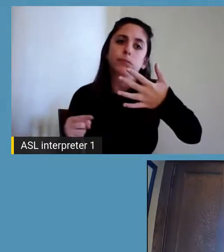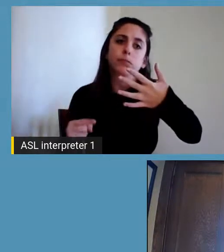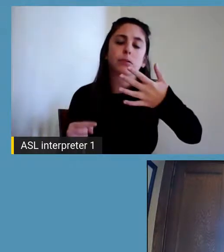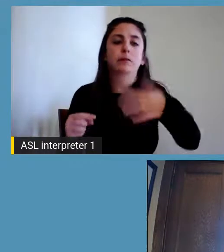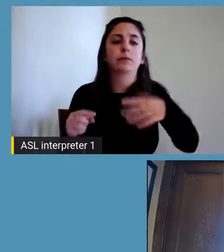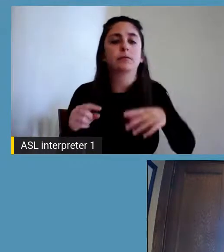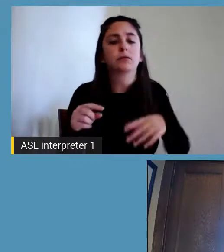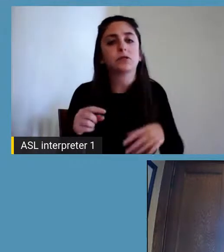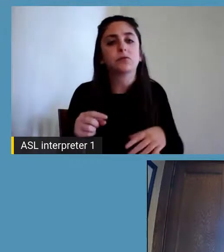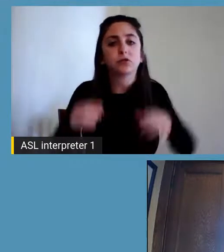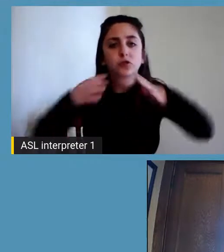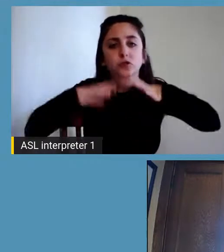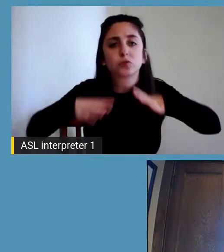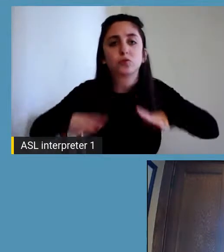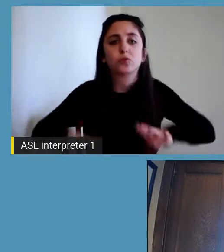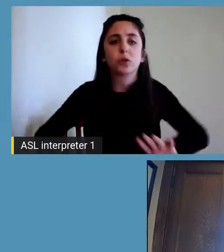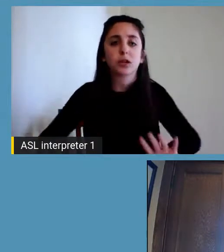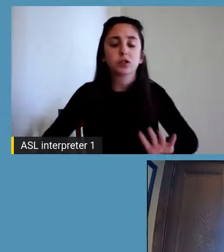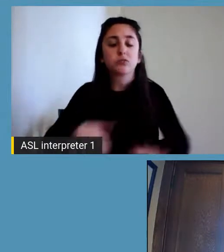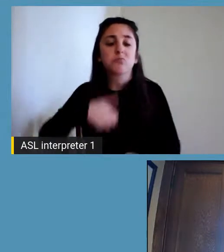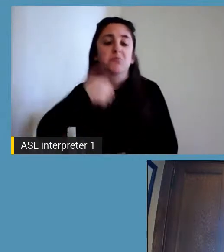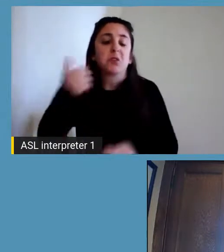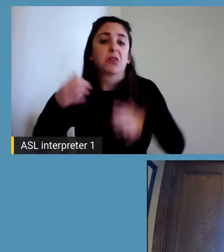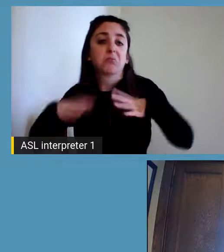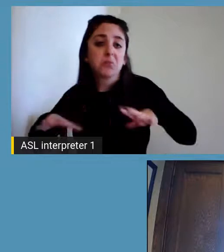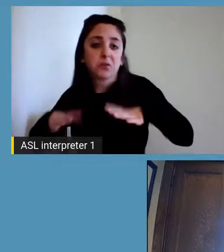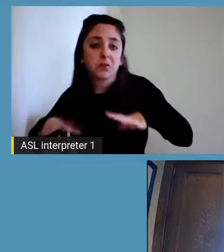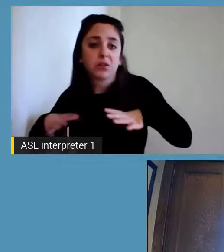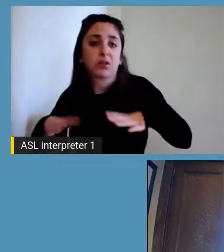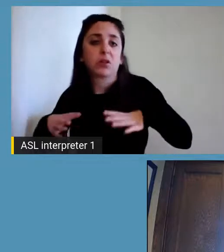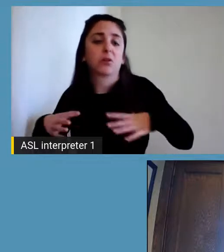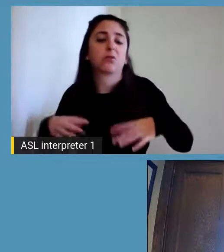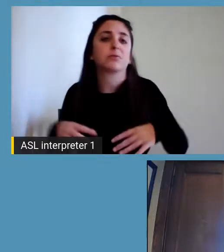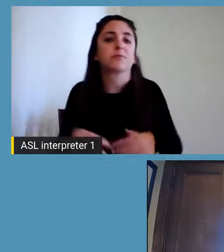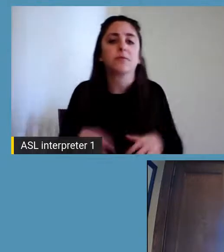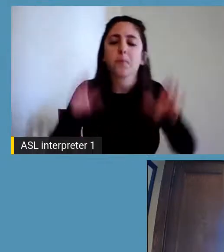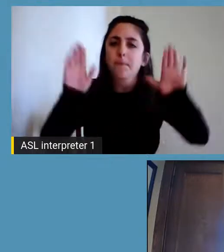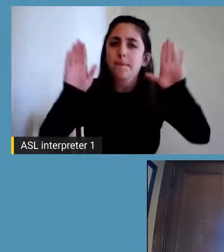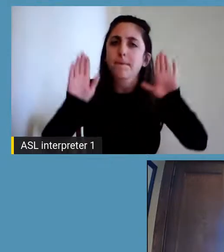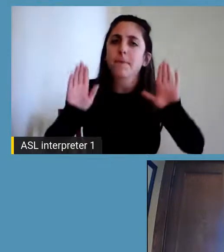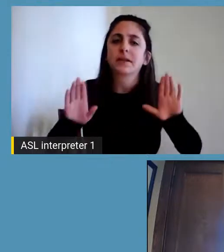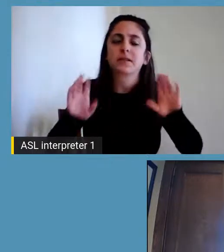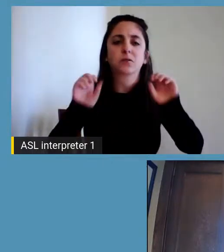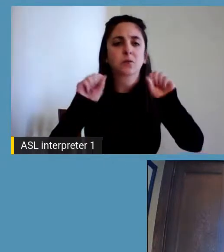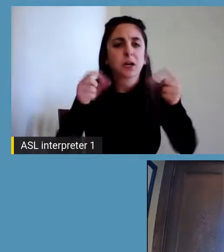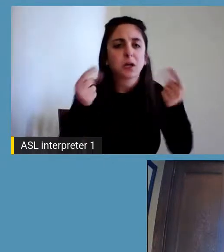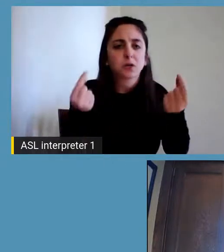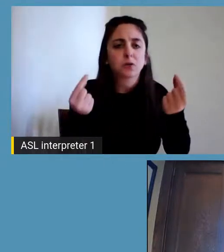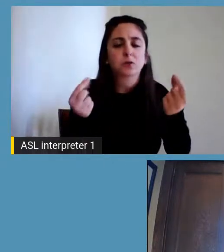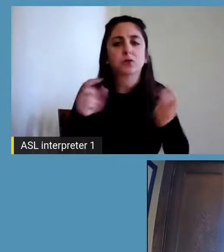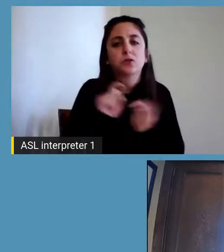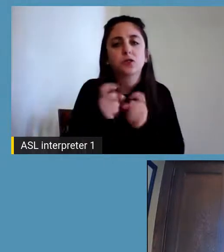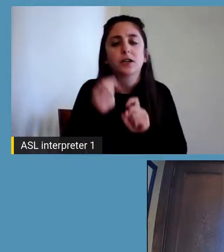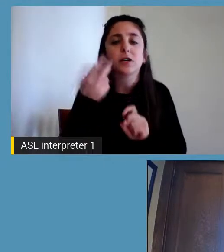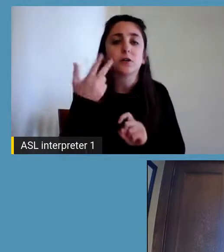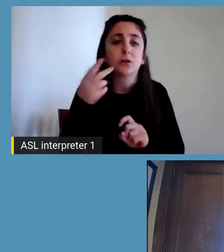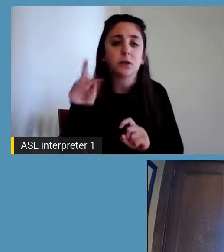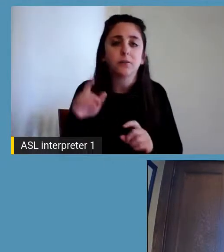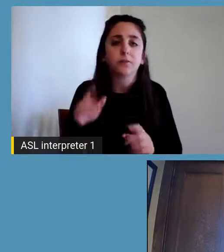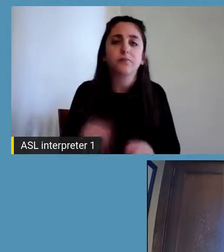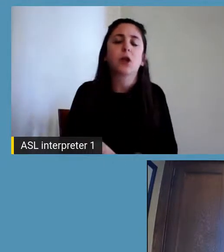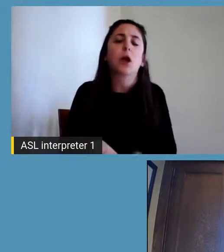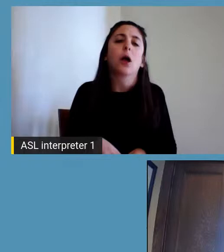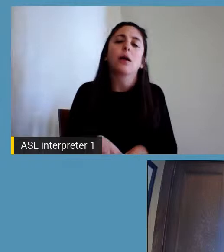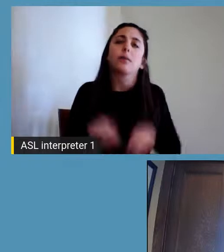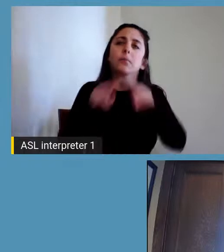of and other outfits. At one point, I got an inquiry from a museum. I think it was